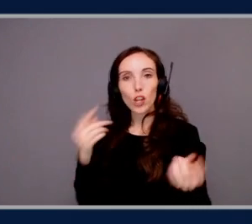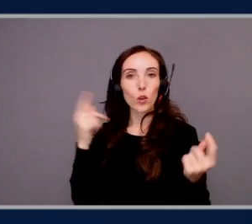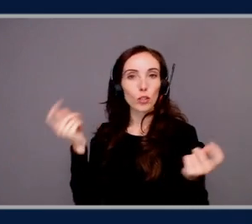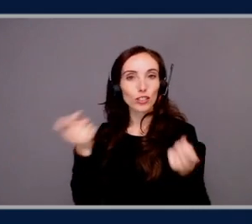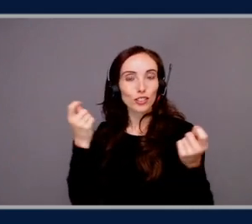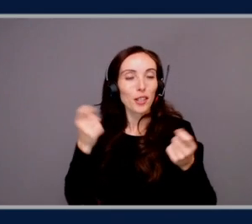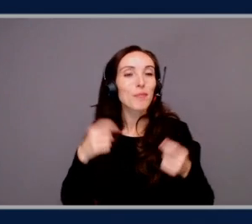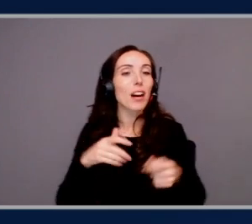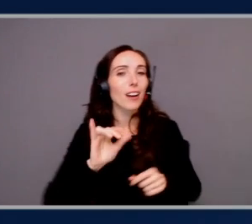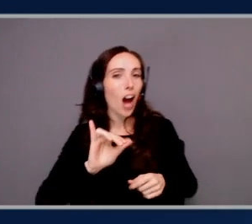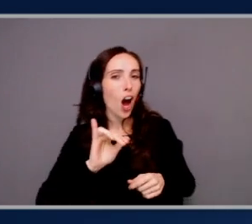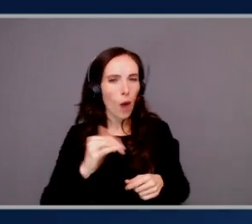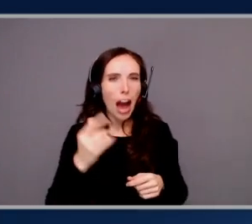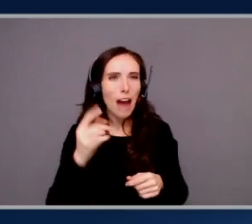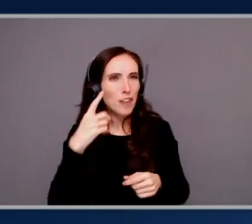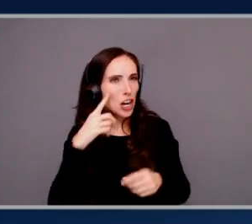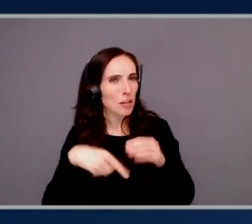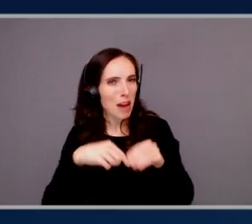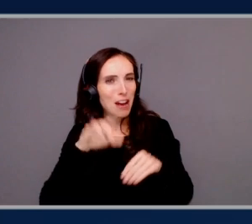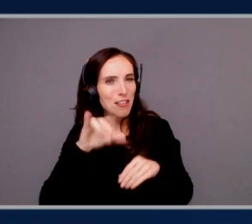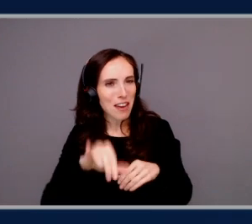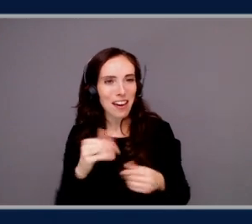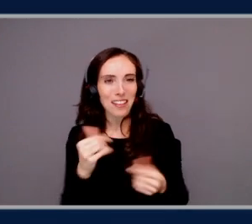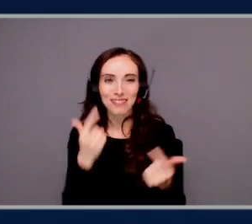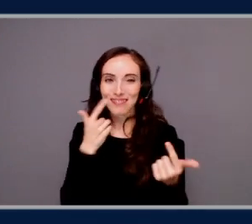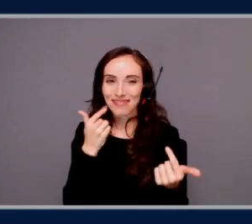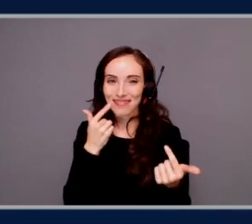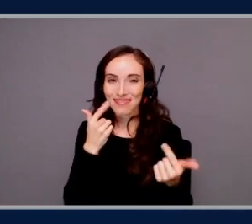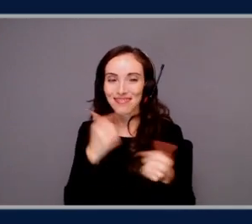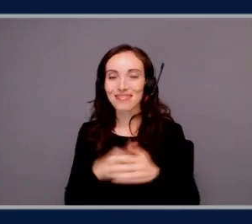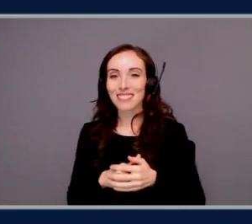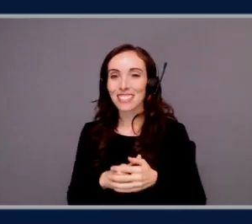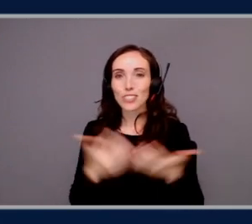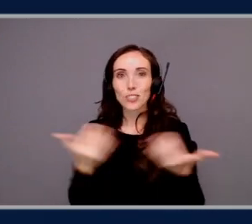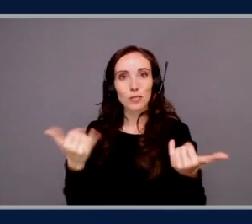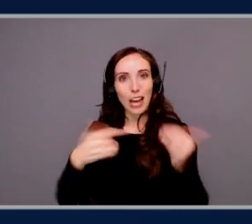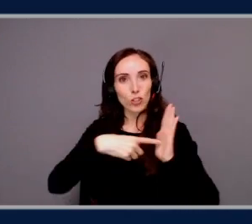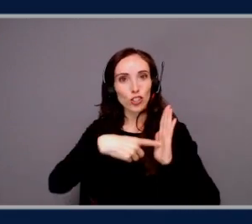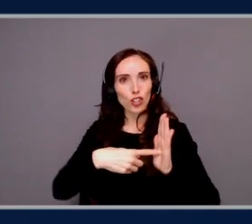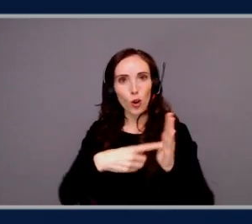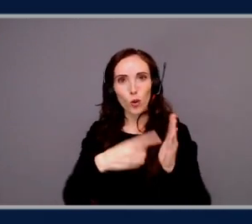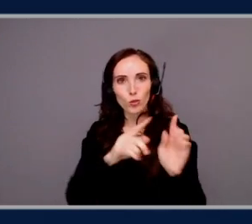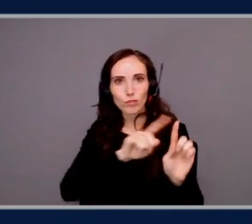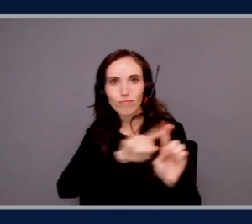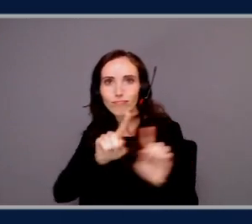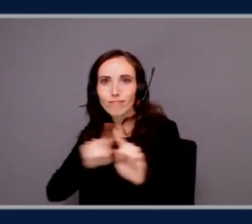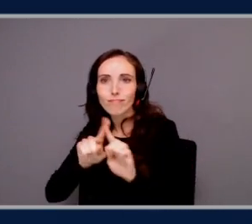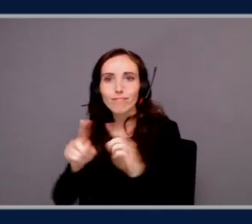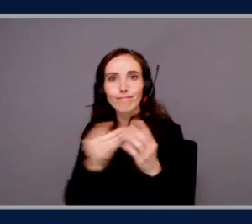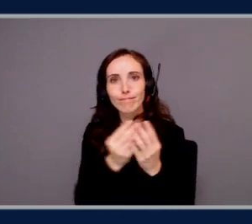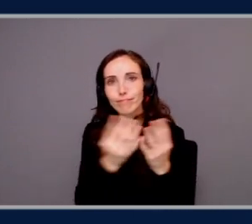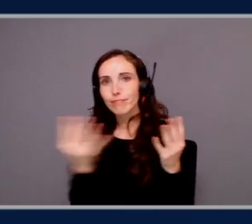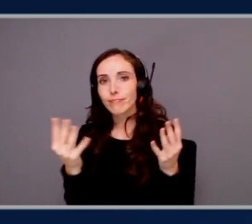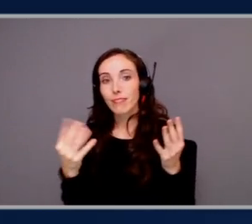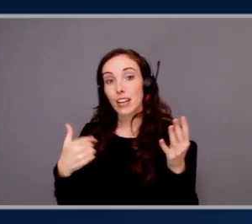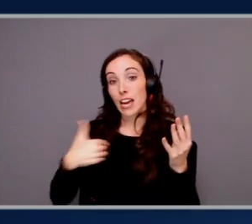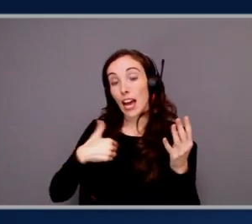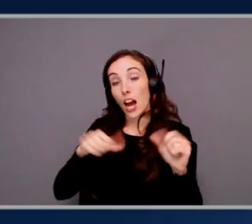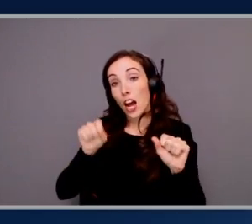a lot about these. That's things. right. That's right. And again, it gives me a variety of these. And I could extend these myself and